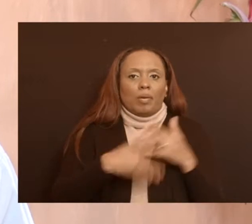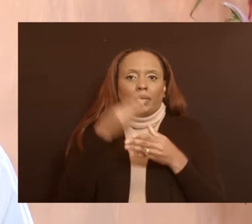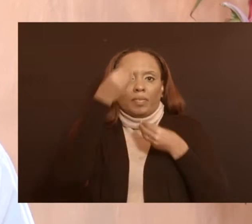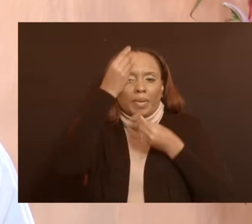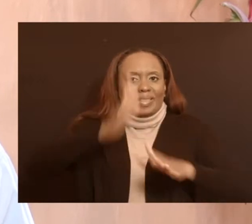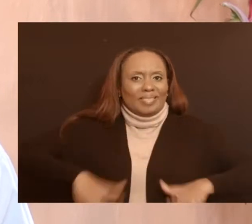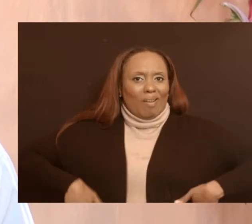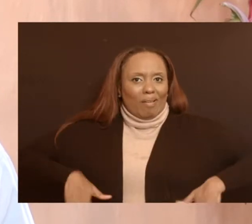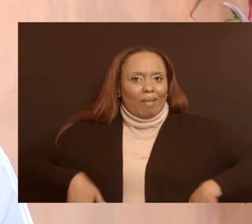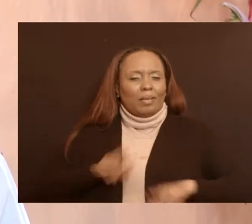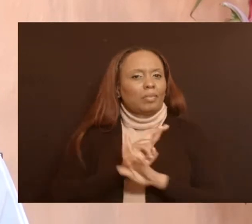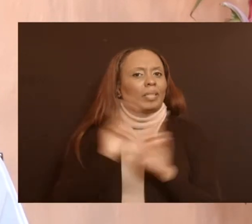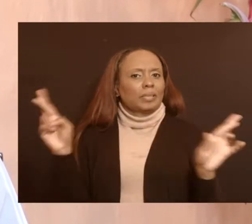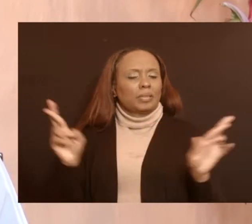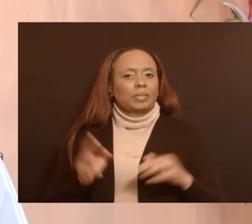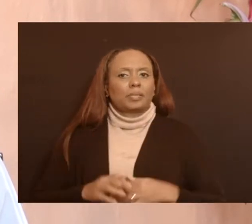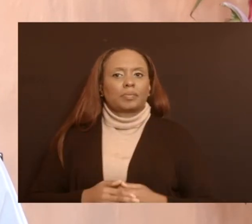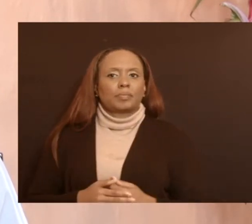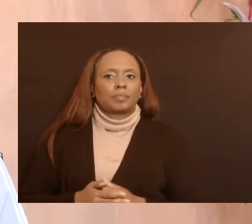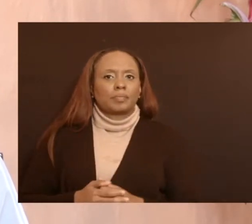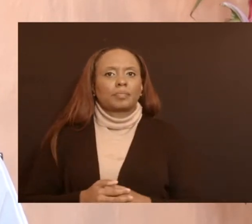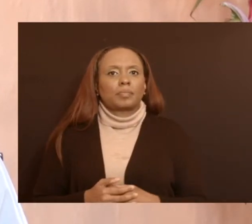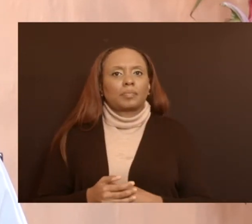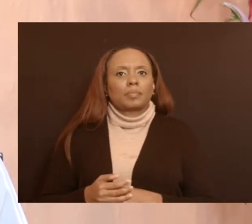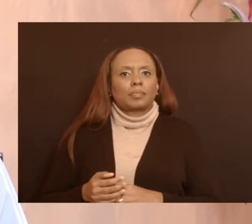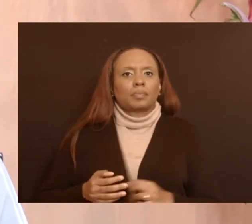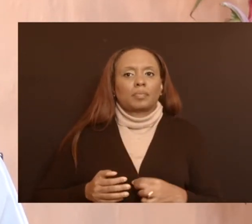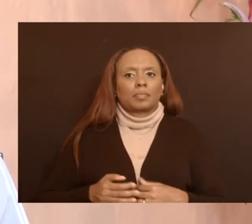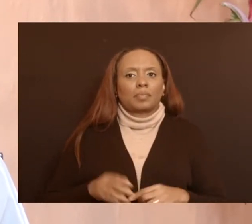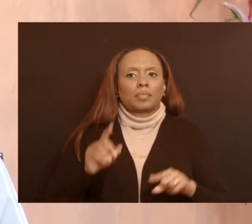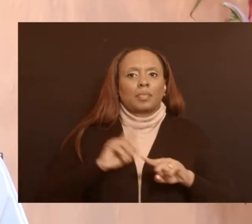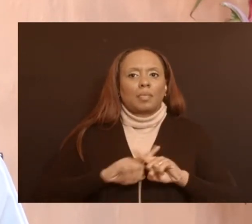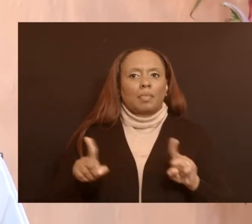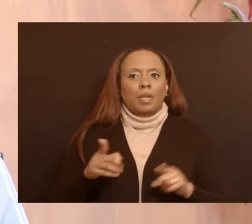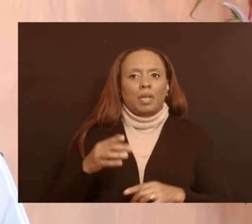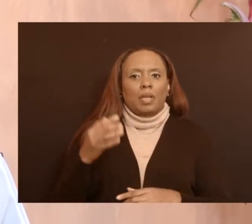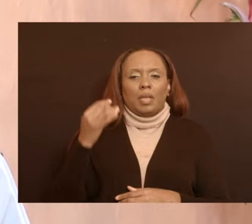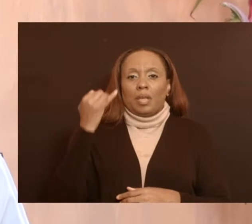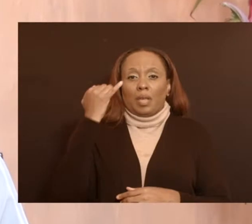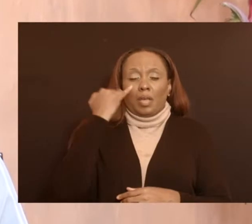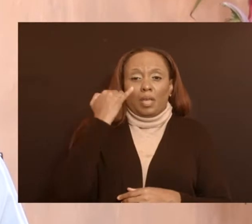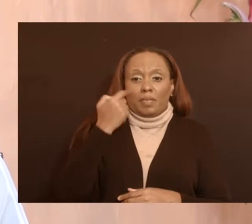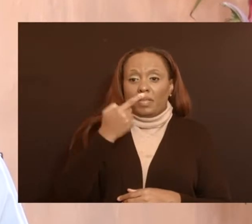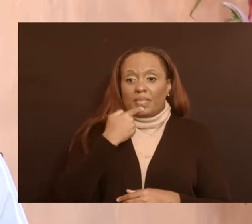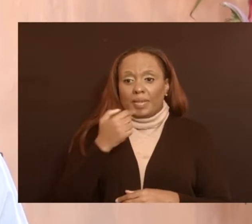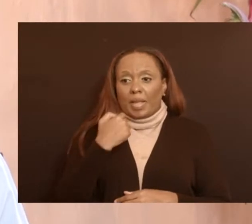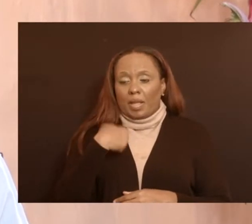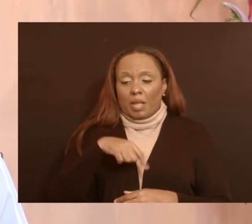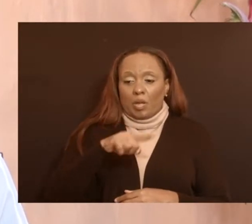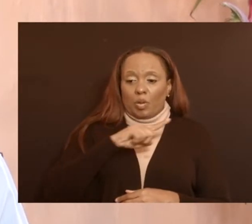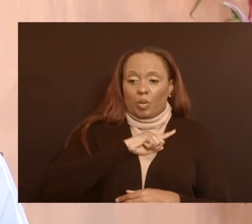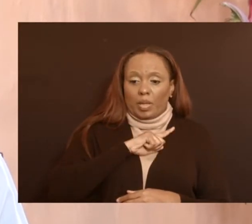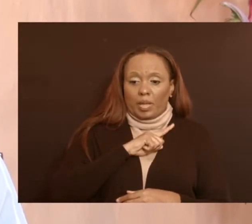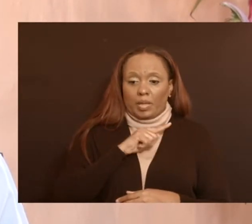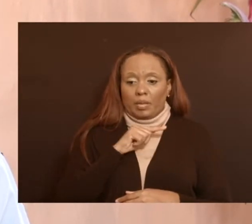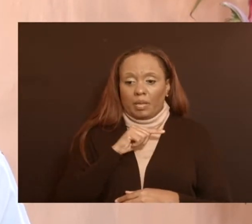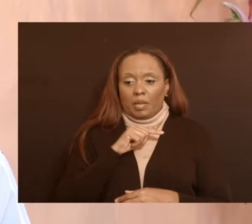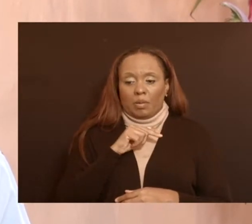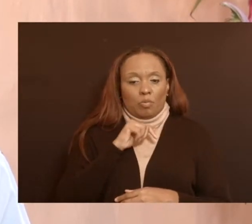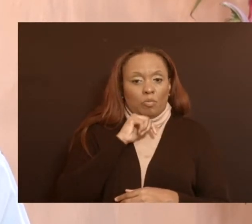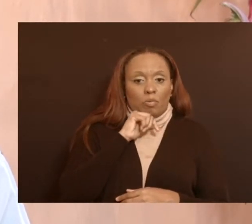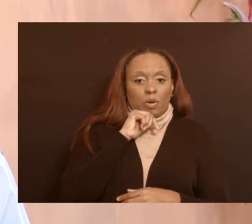But to say that we dropped the ball, and I don't mind if we really drop the ball to admit that, because I've said on